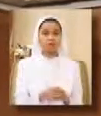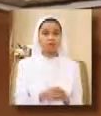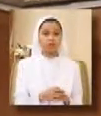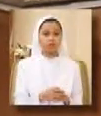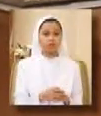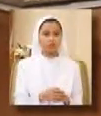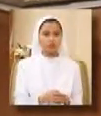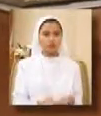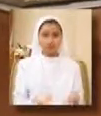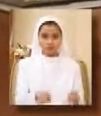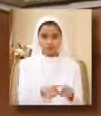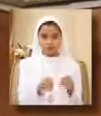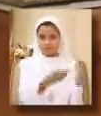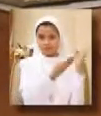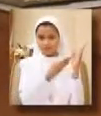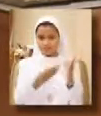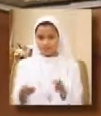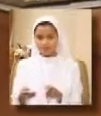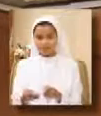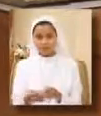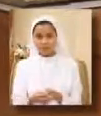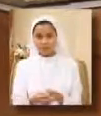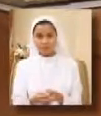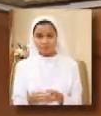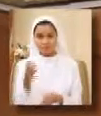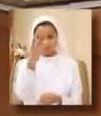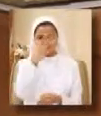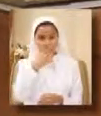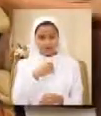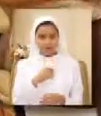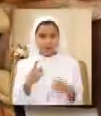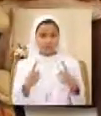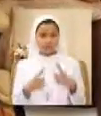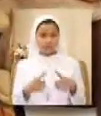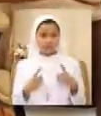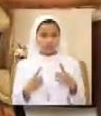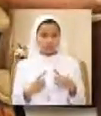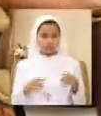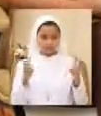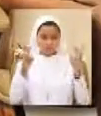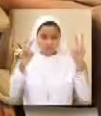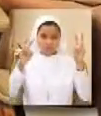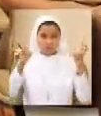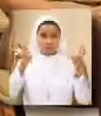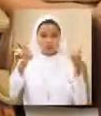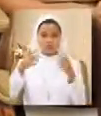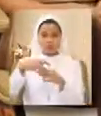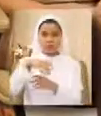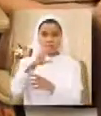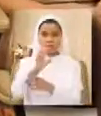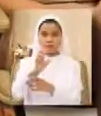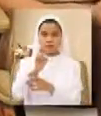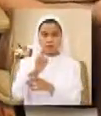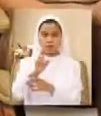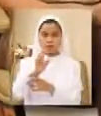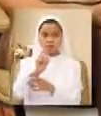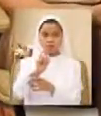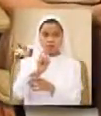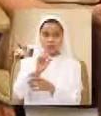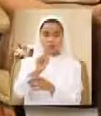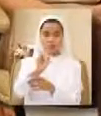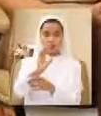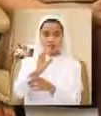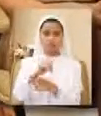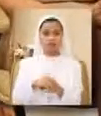pusya. Kaya mabigat sa maleta yung test eh. Siguro, Bishop, in our next episode, si-update nyo na lang po kaming lahat ang ating mga kapanood sa